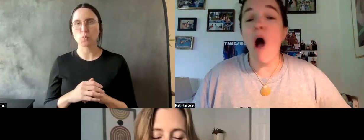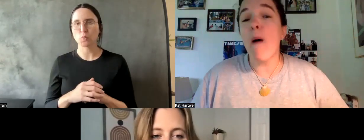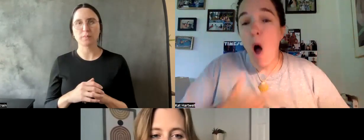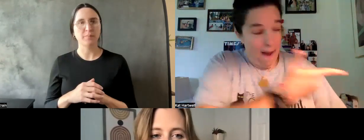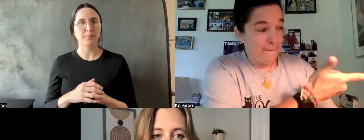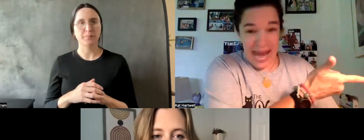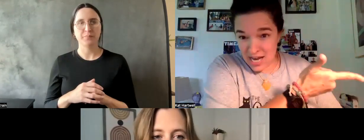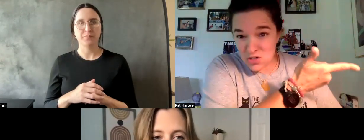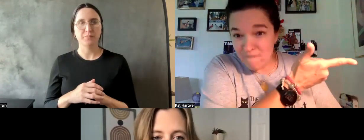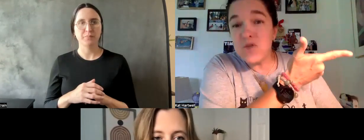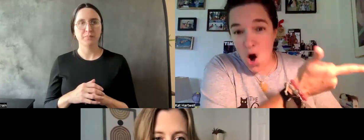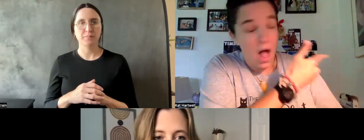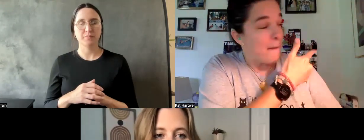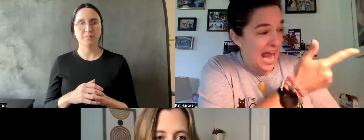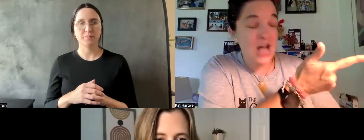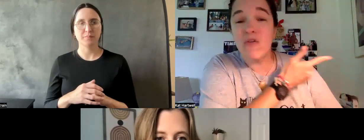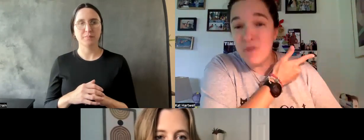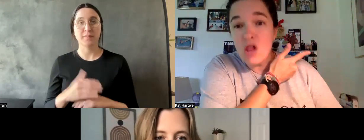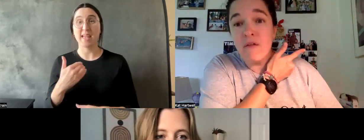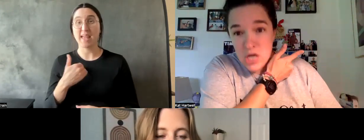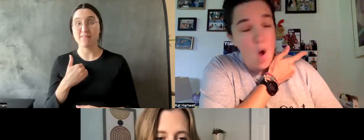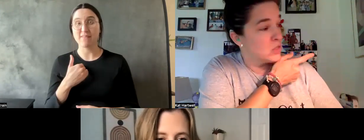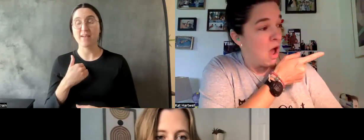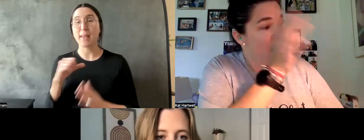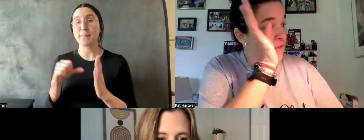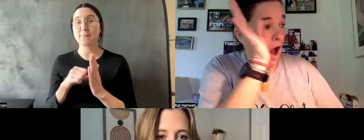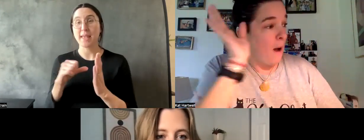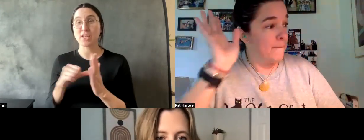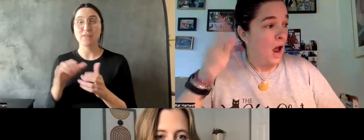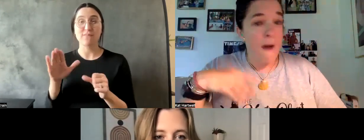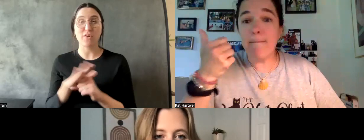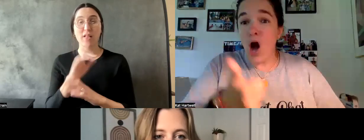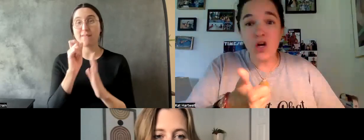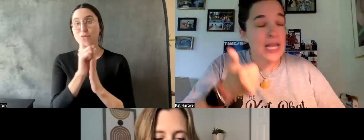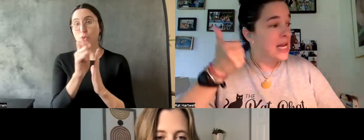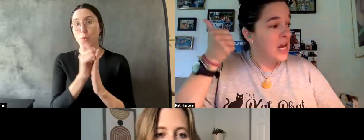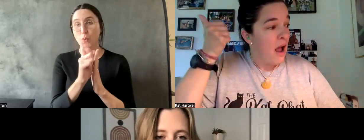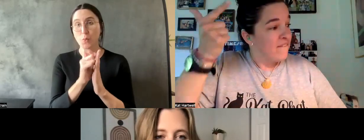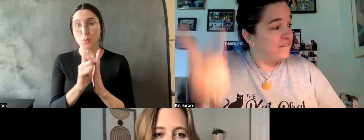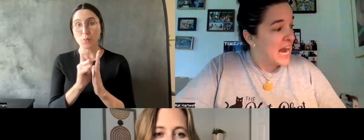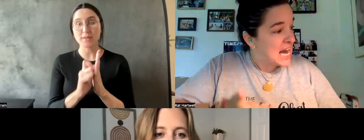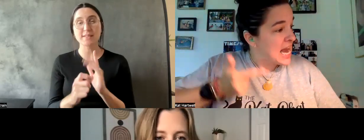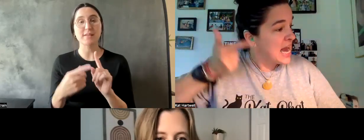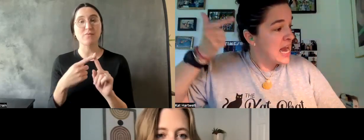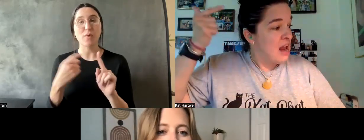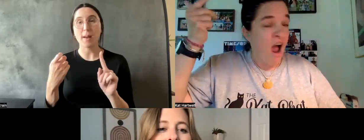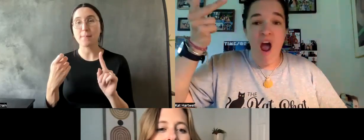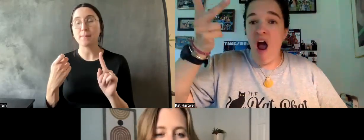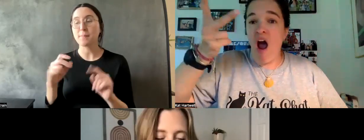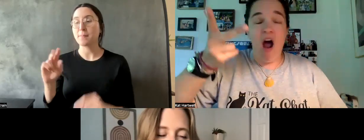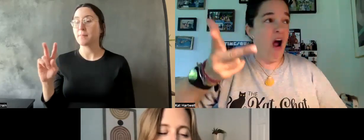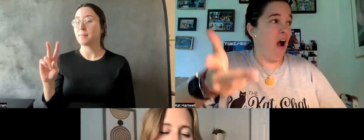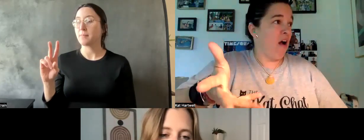I have a page full of notes from Marnie,